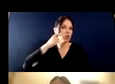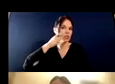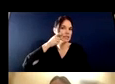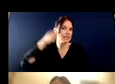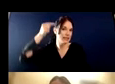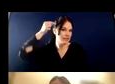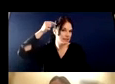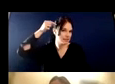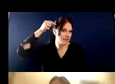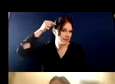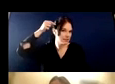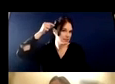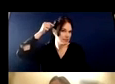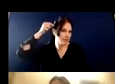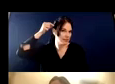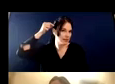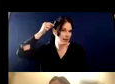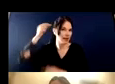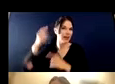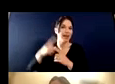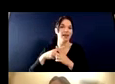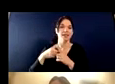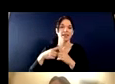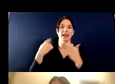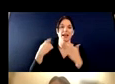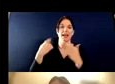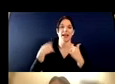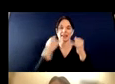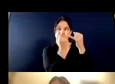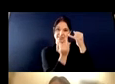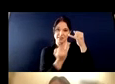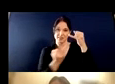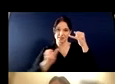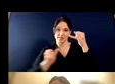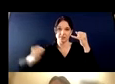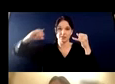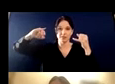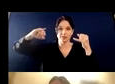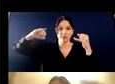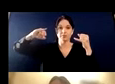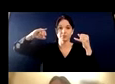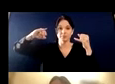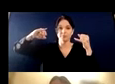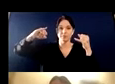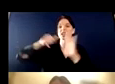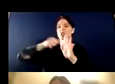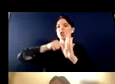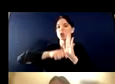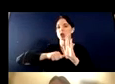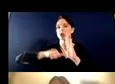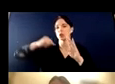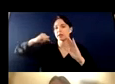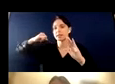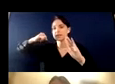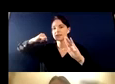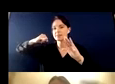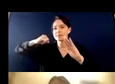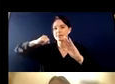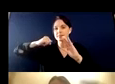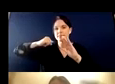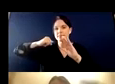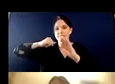this tiny electrode array here is surgically implanted into the inner